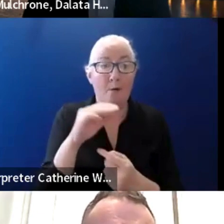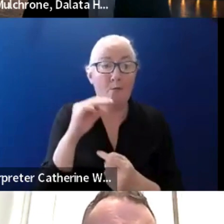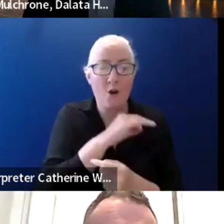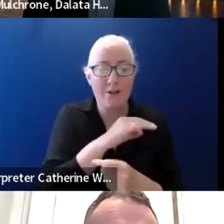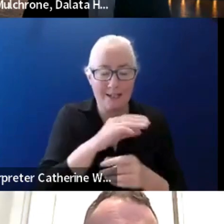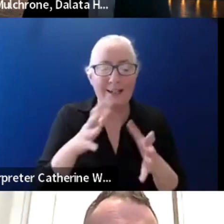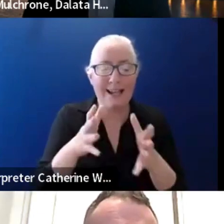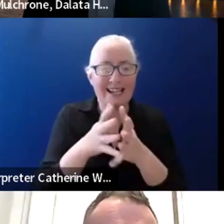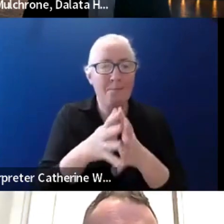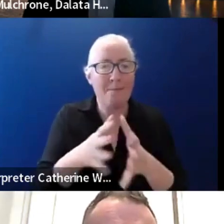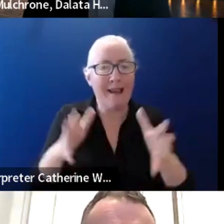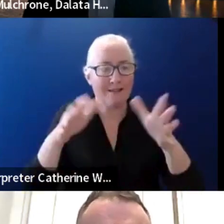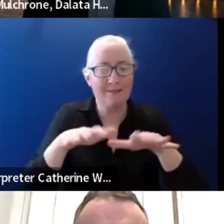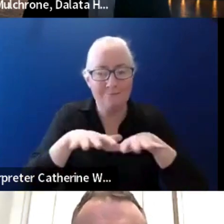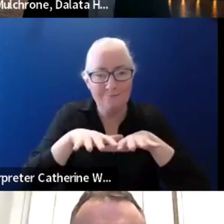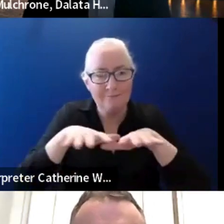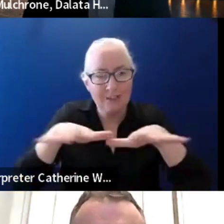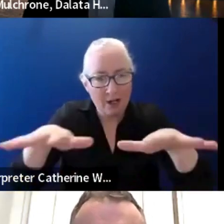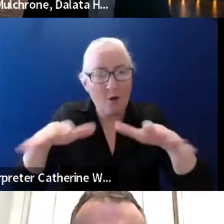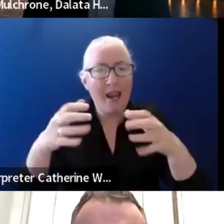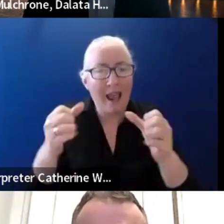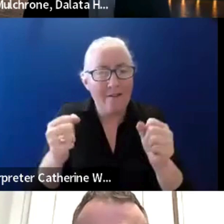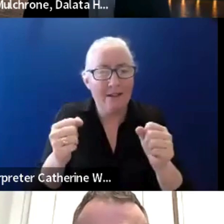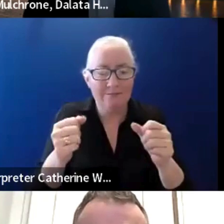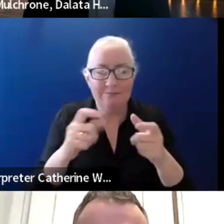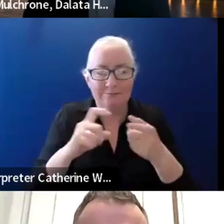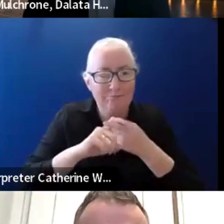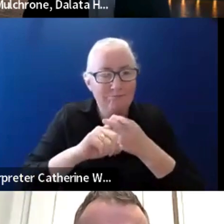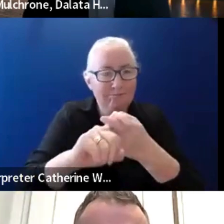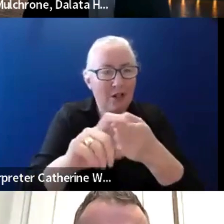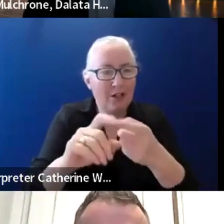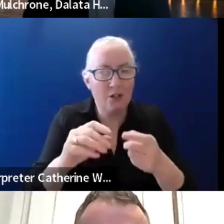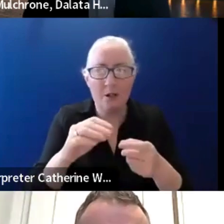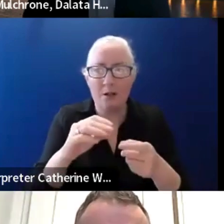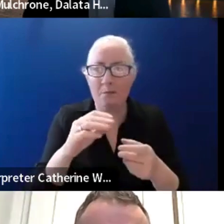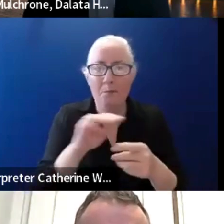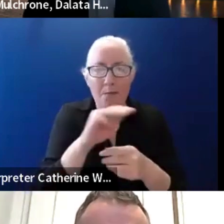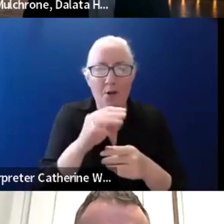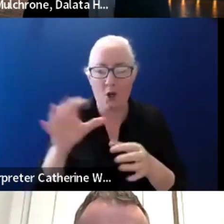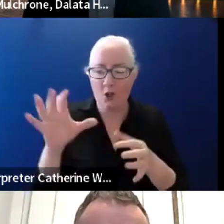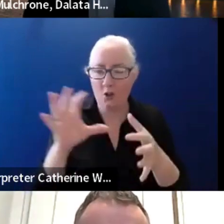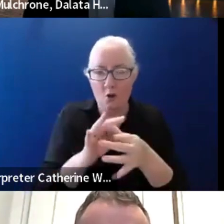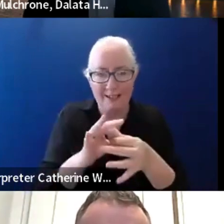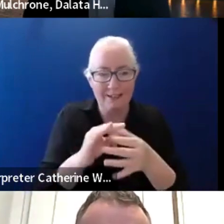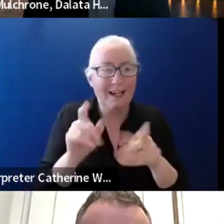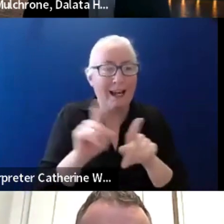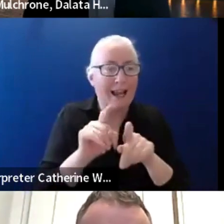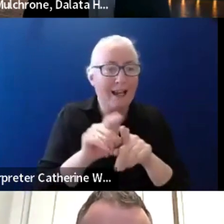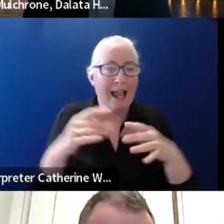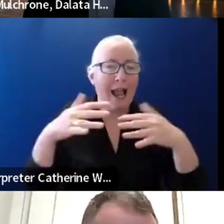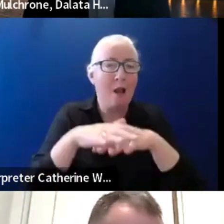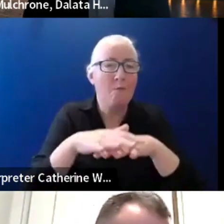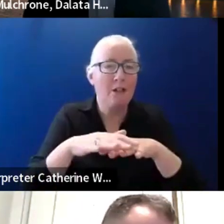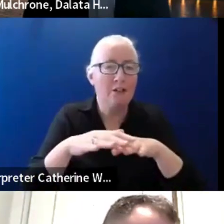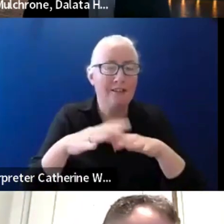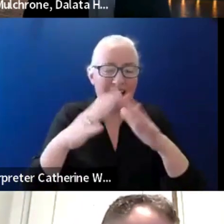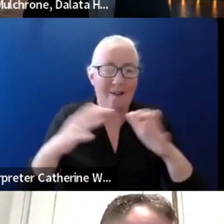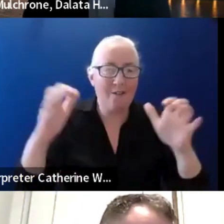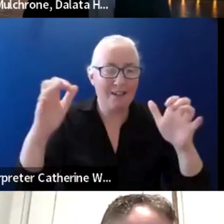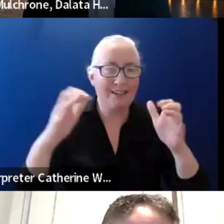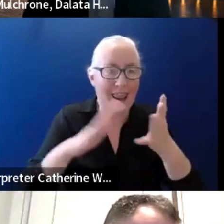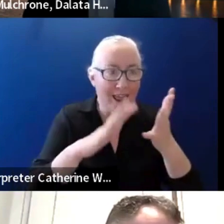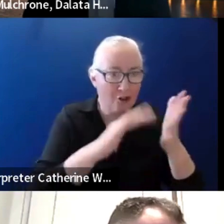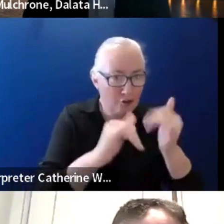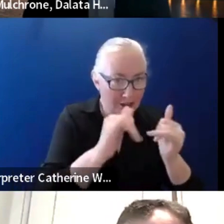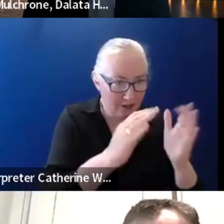reach of the campaign. So we've had a steady number of people joining our storytelling sessions, and we peaked with our hybrid conference last year. But this